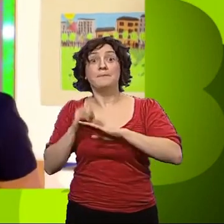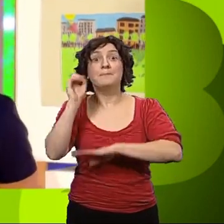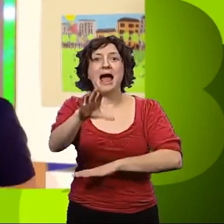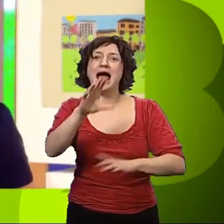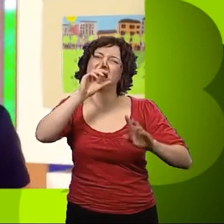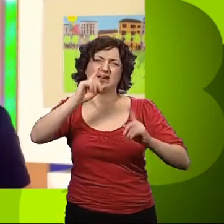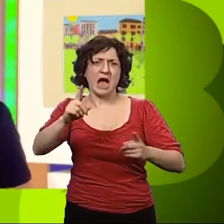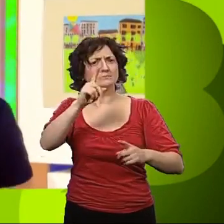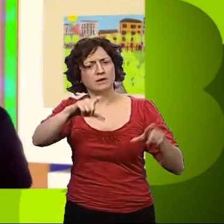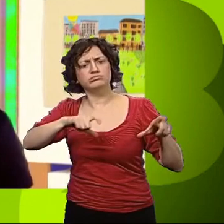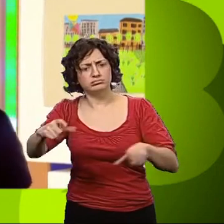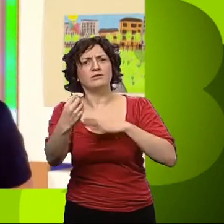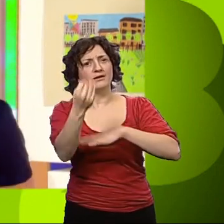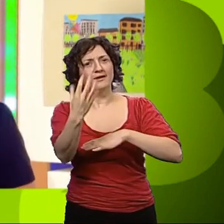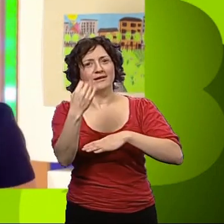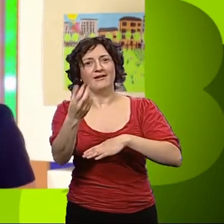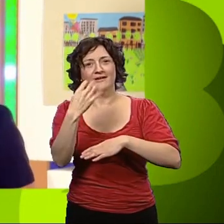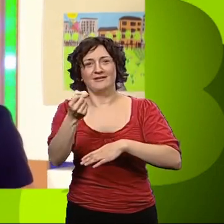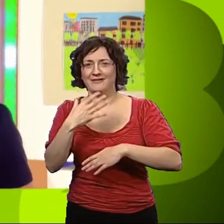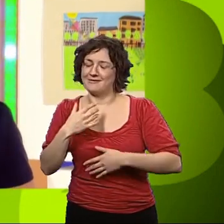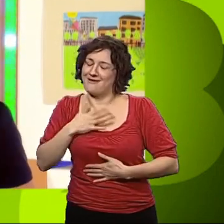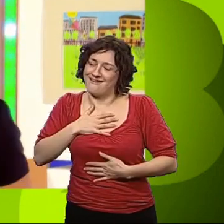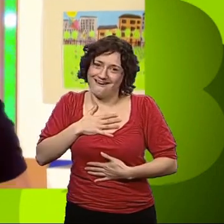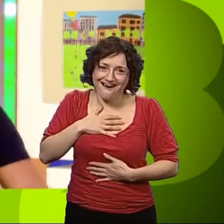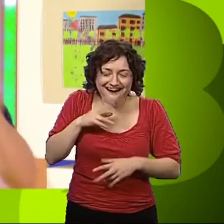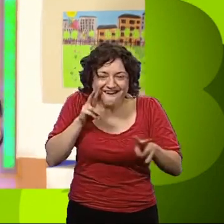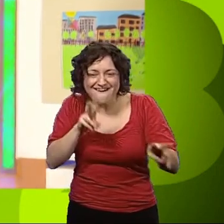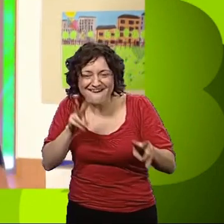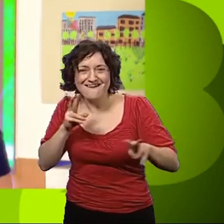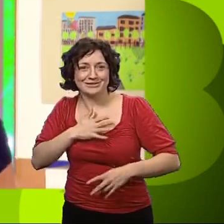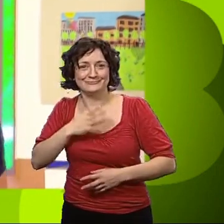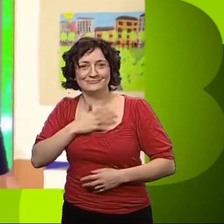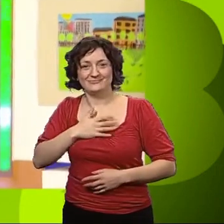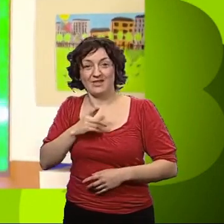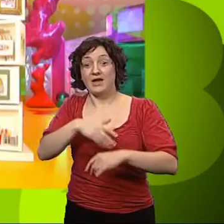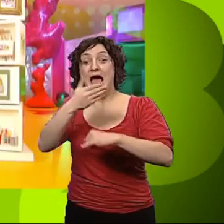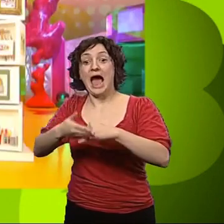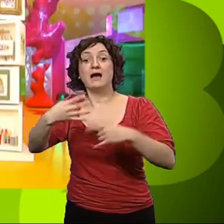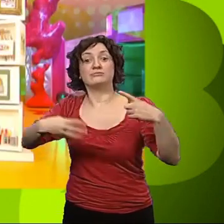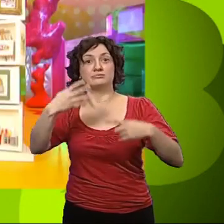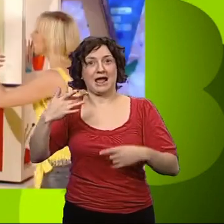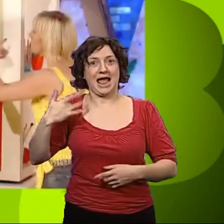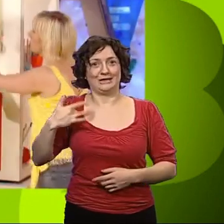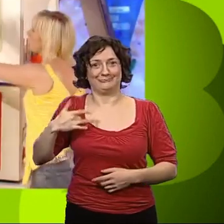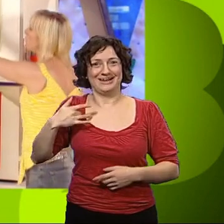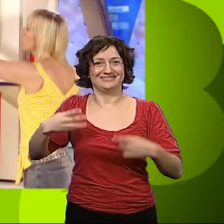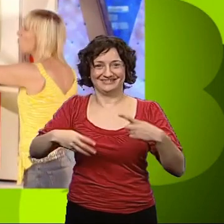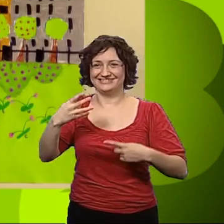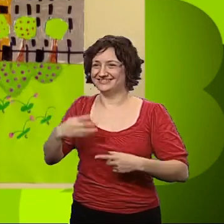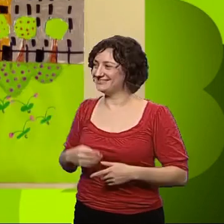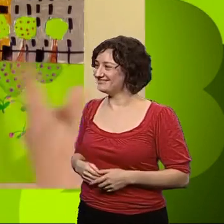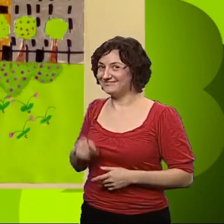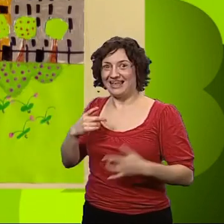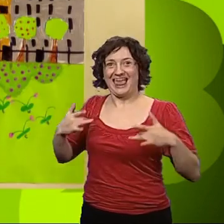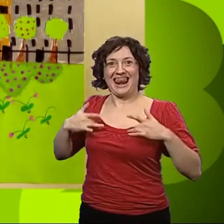but do keep it coming in because we love looking at it. The address will be shown at the end of the show, so get your pen and paper ready. It's a good idea to have inspiration from where